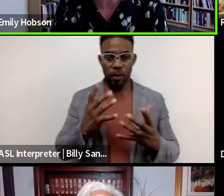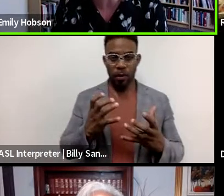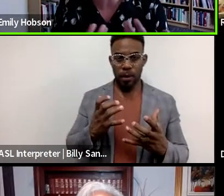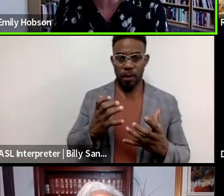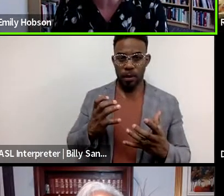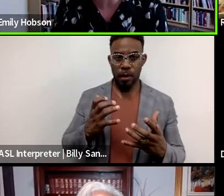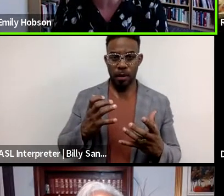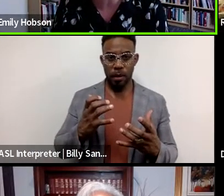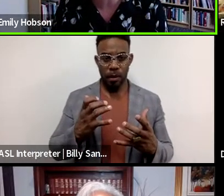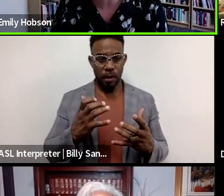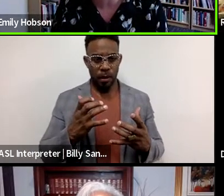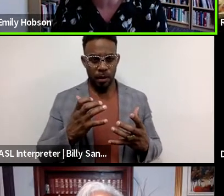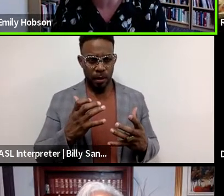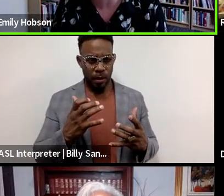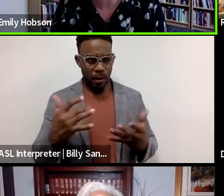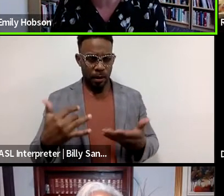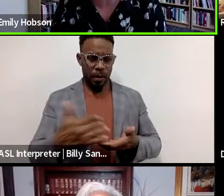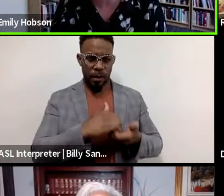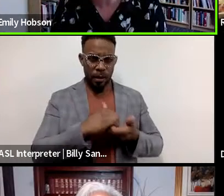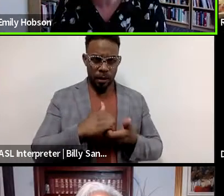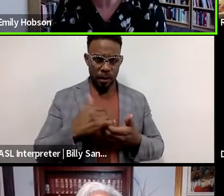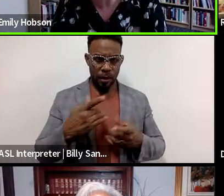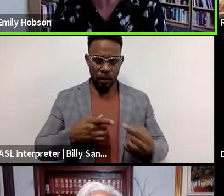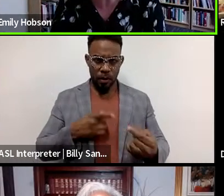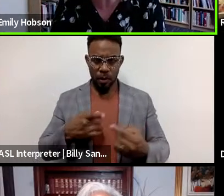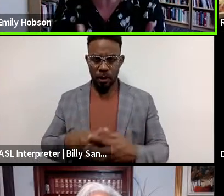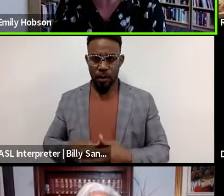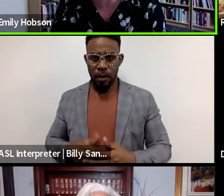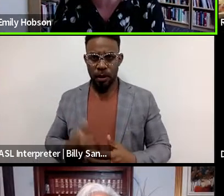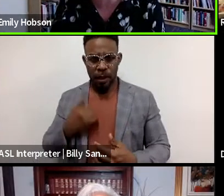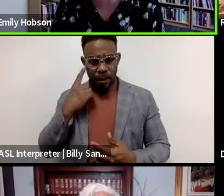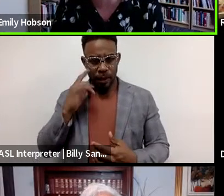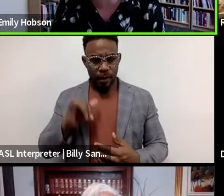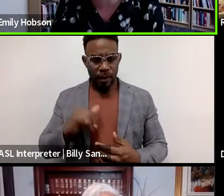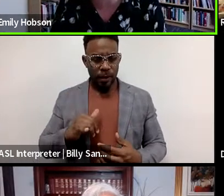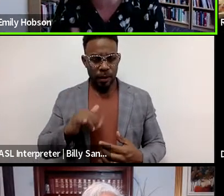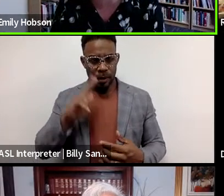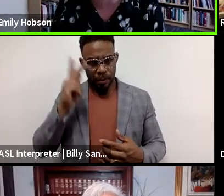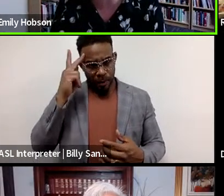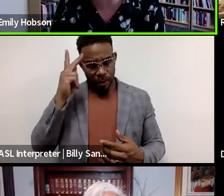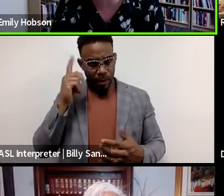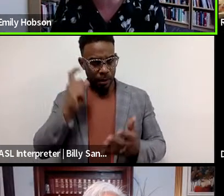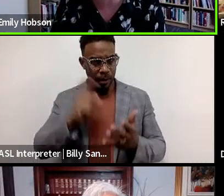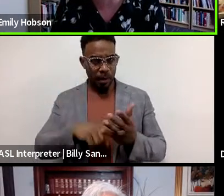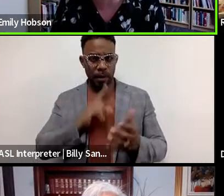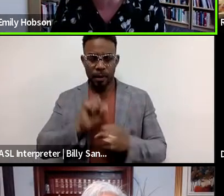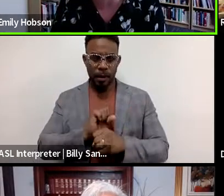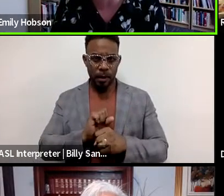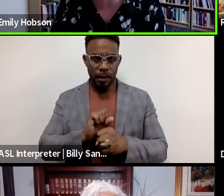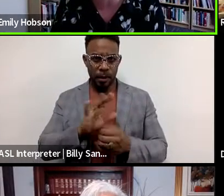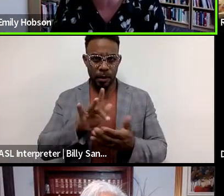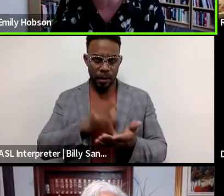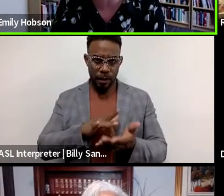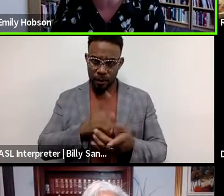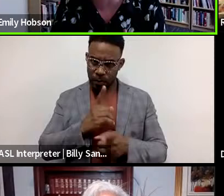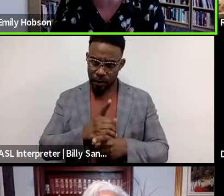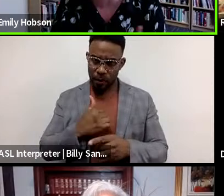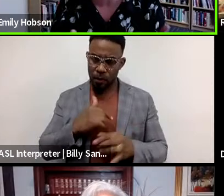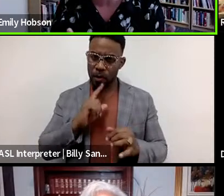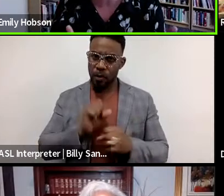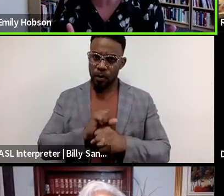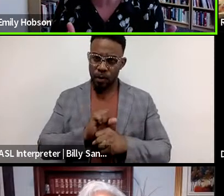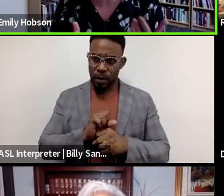of foreground that collective struggle. But I think that, you know, the politics of citation are absolutely central, right? And that we